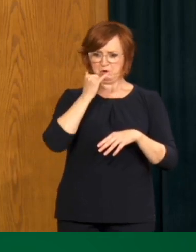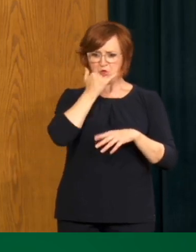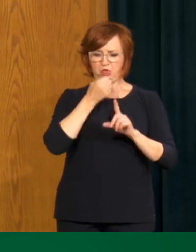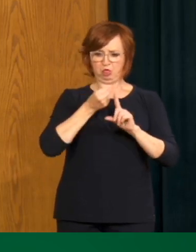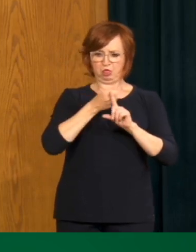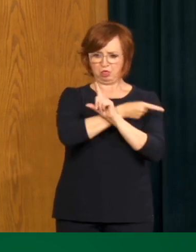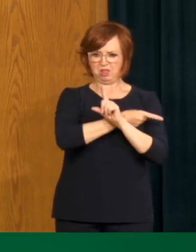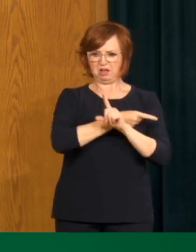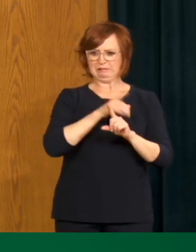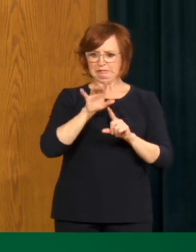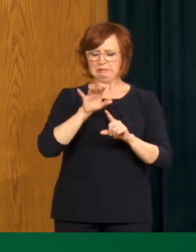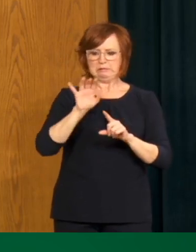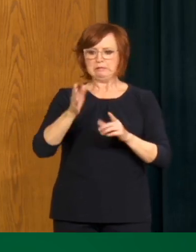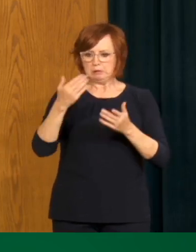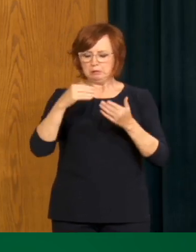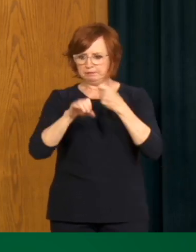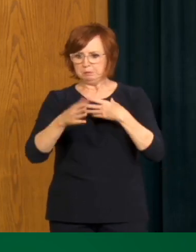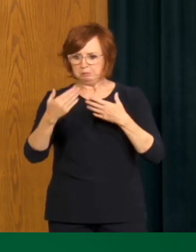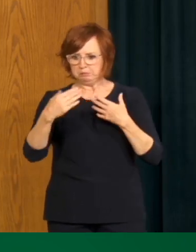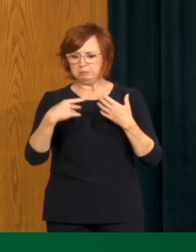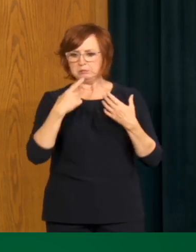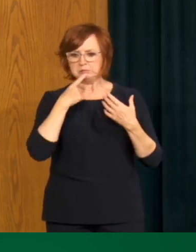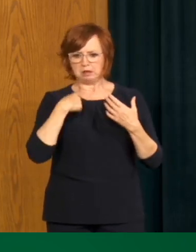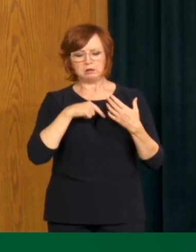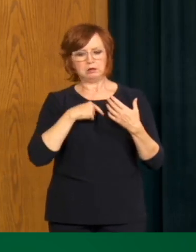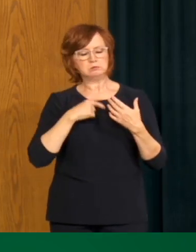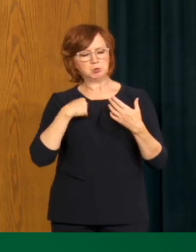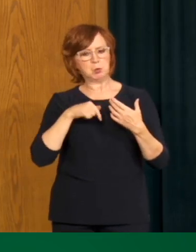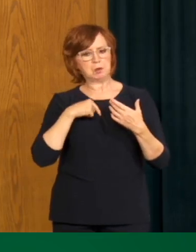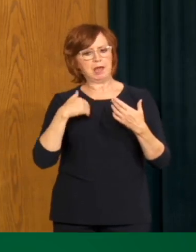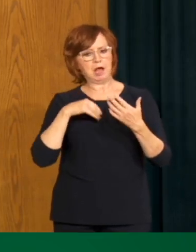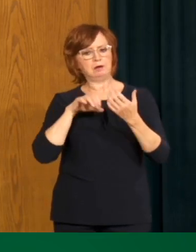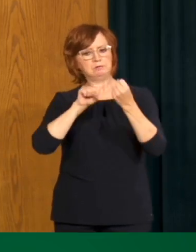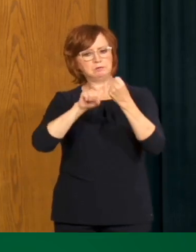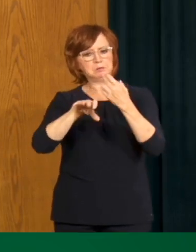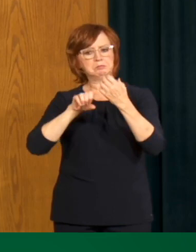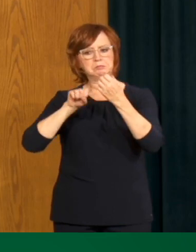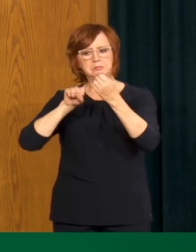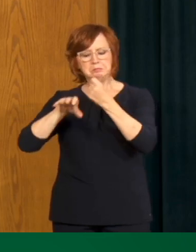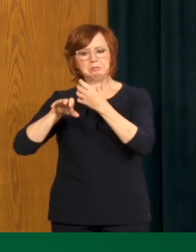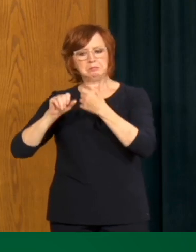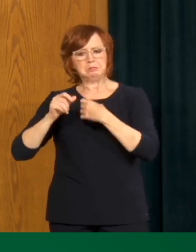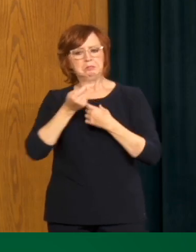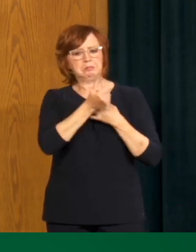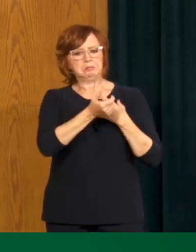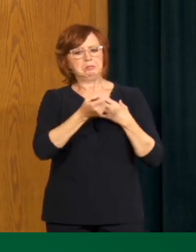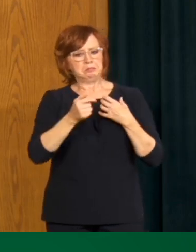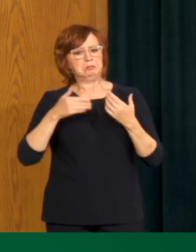still be important to further adapt those guidelines. But what we have seen actually so far is quite